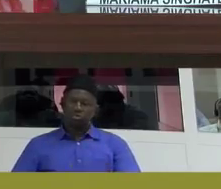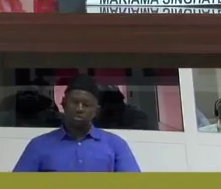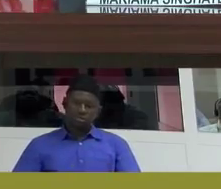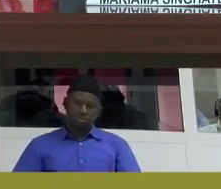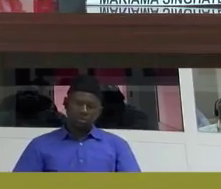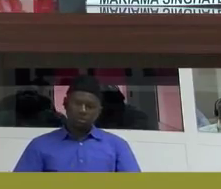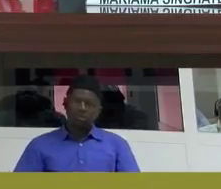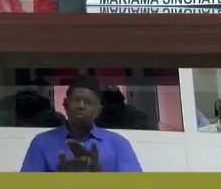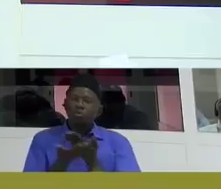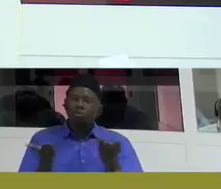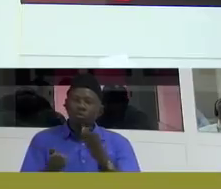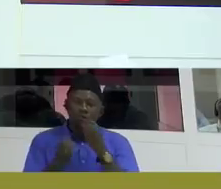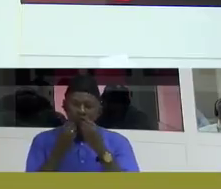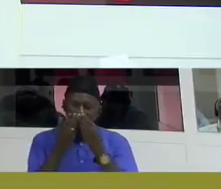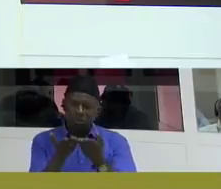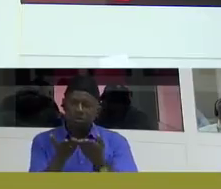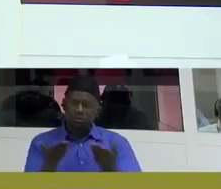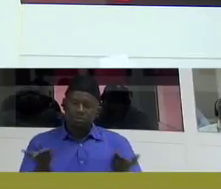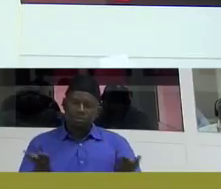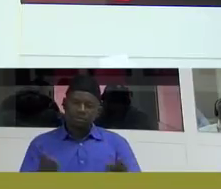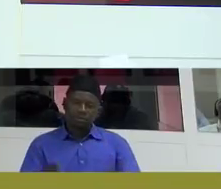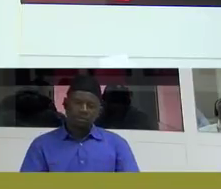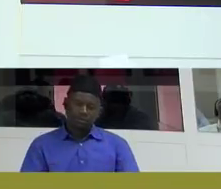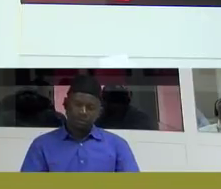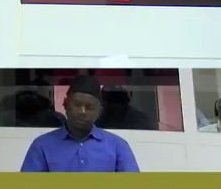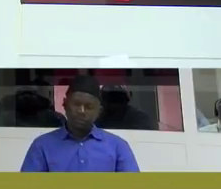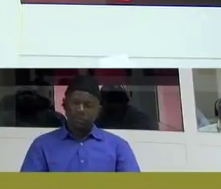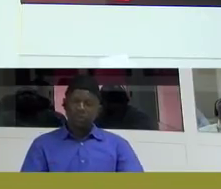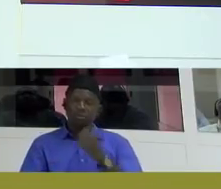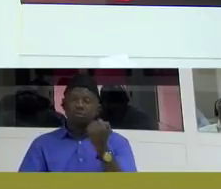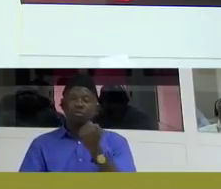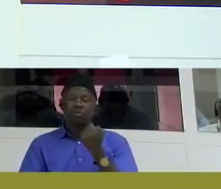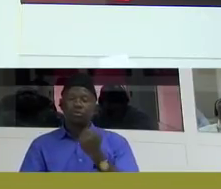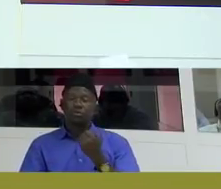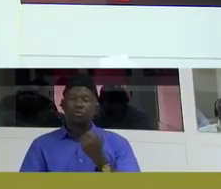Because even as it unfolded,